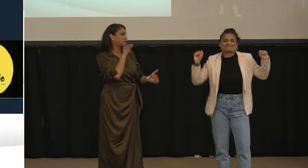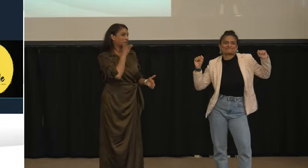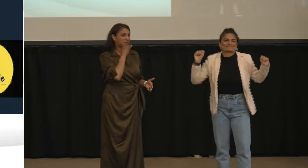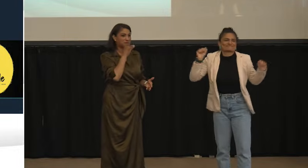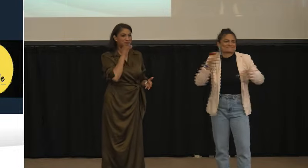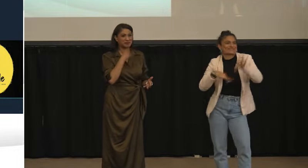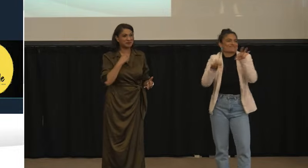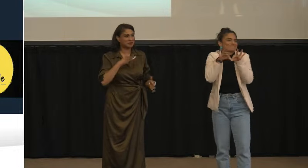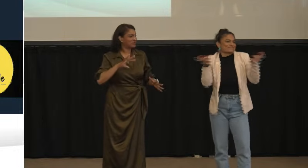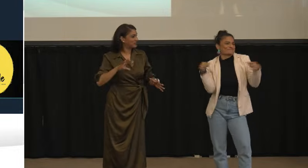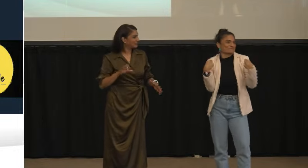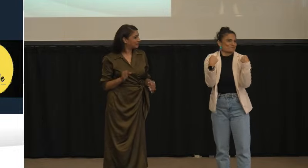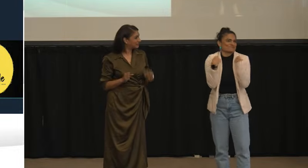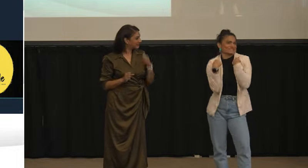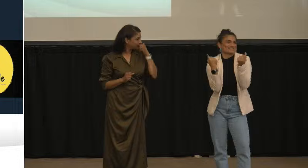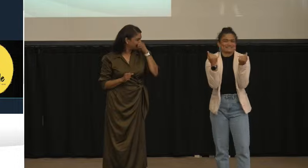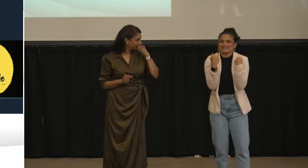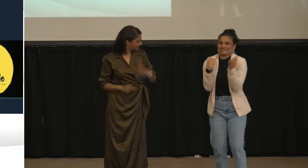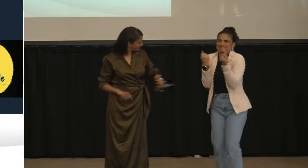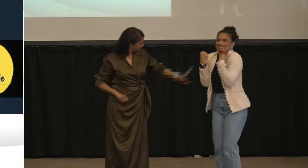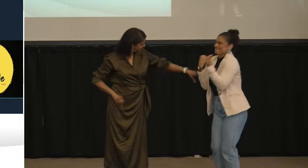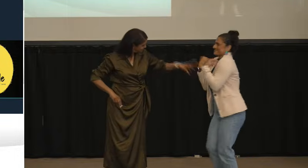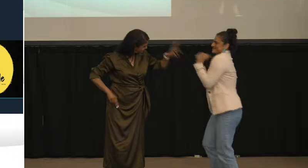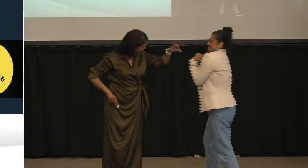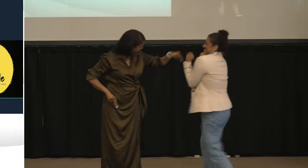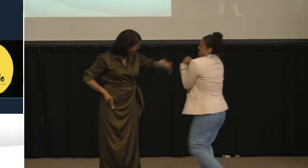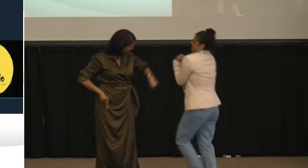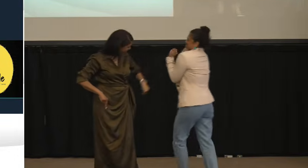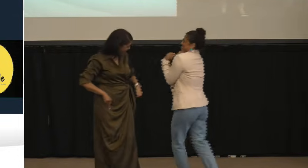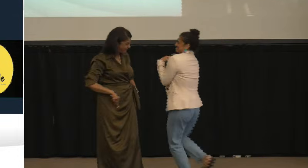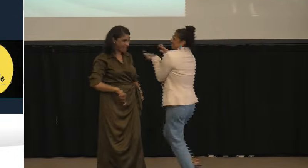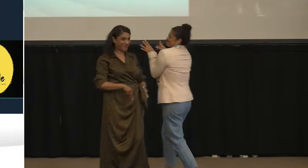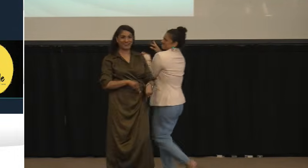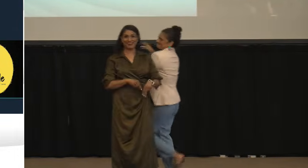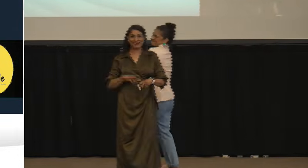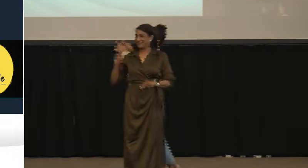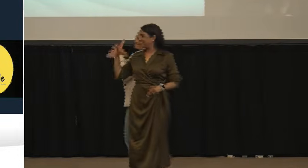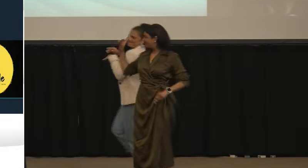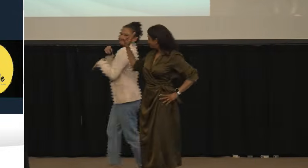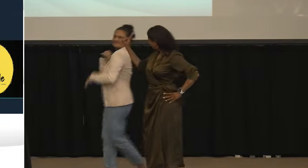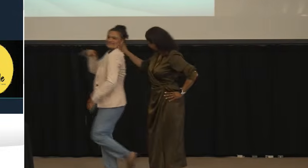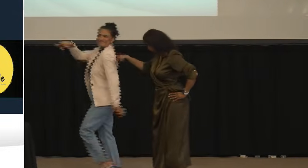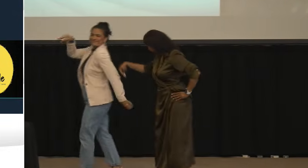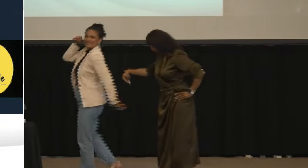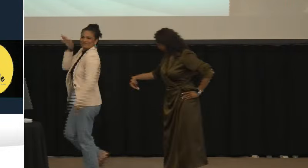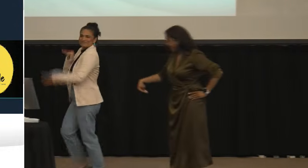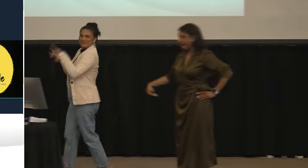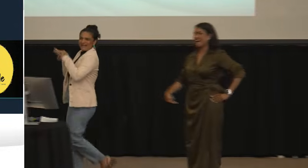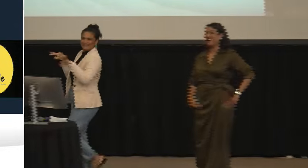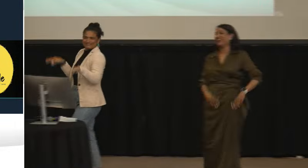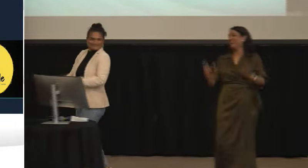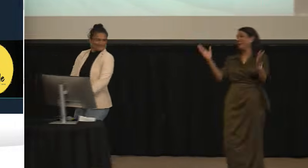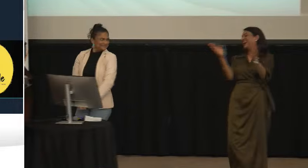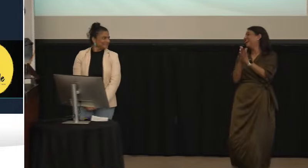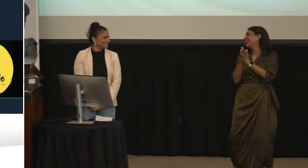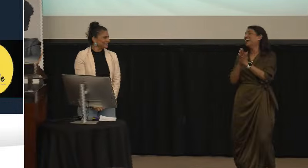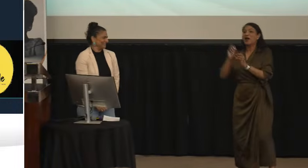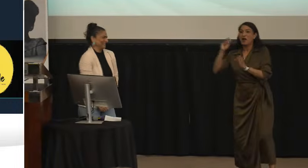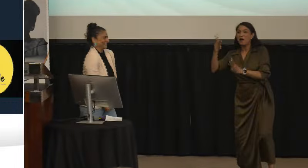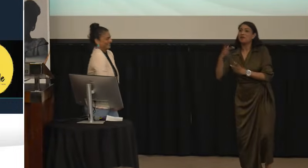Is he not here? Well, that then means that present is mine. No! Thank you very much.